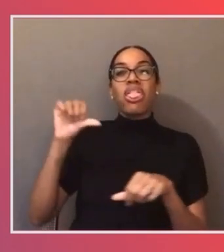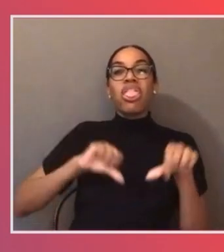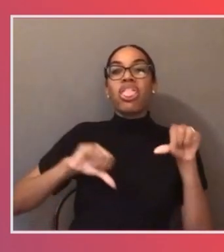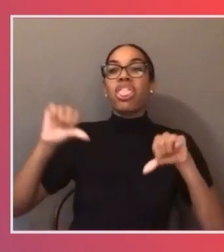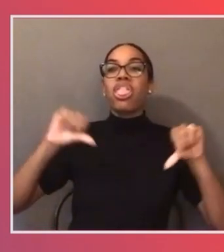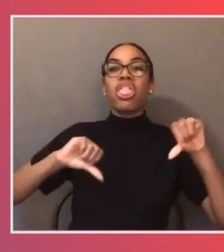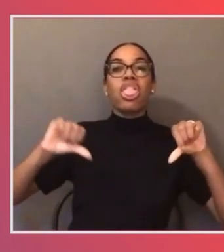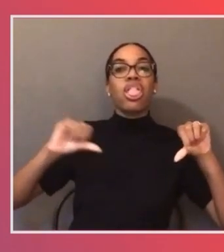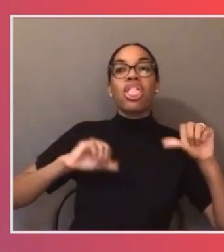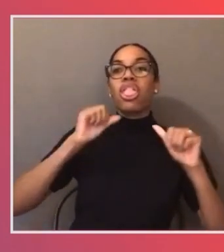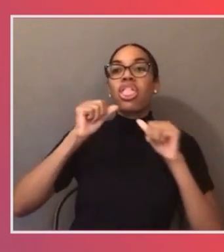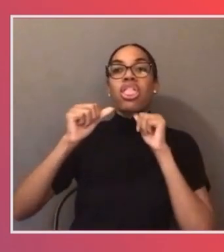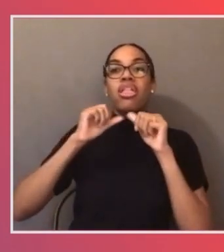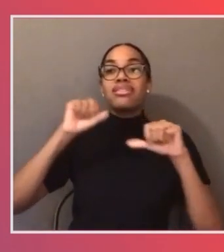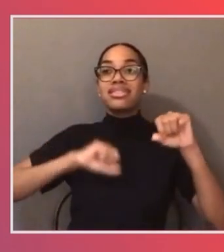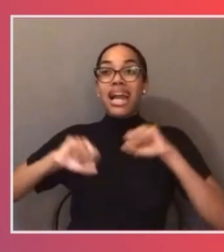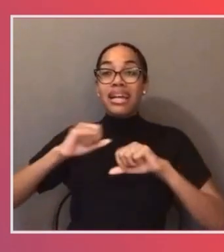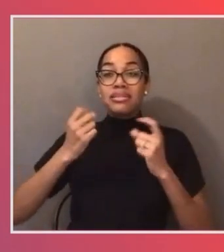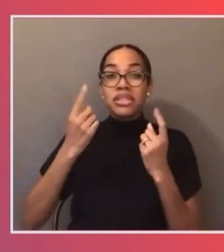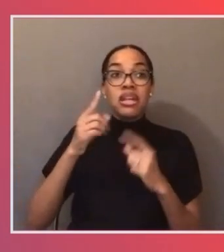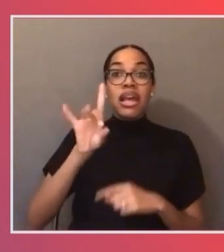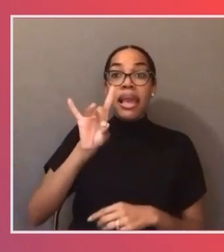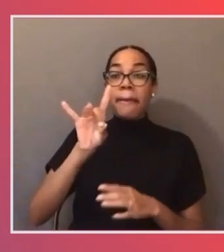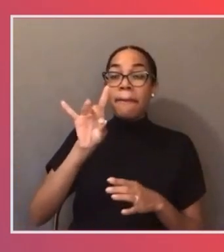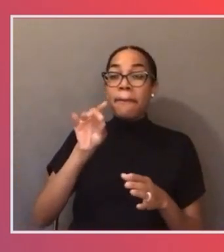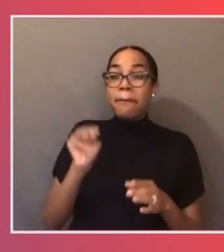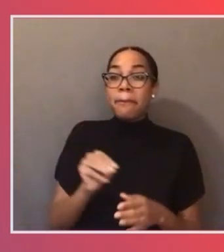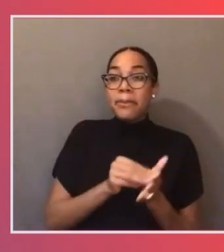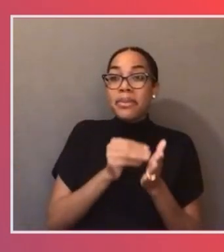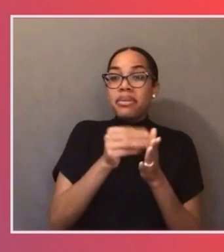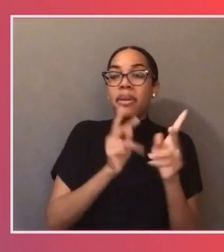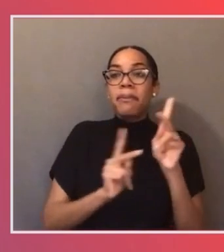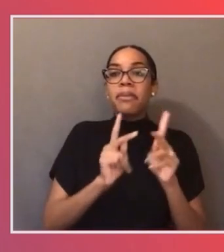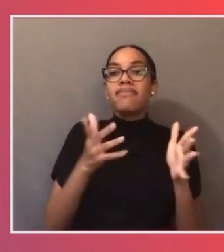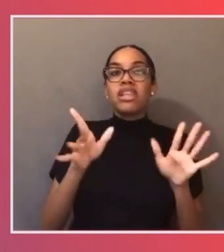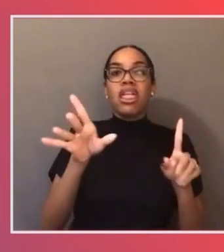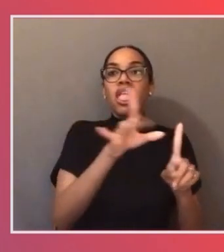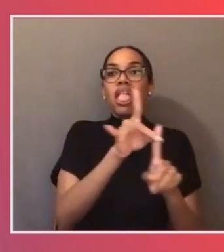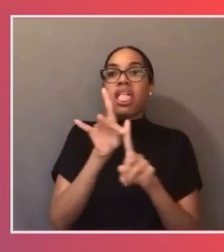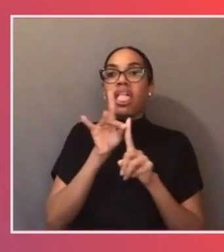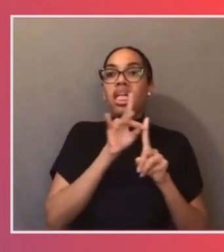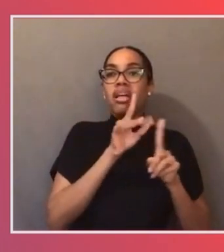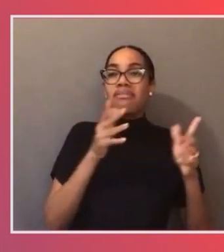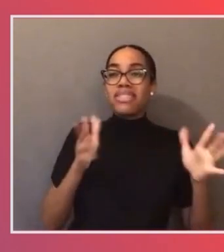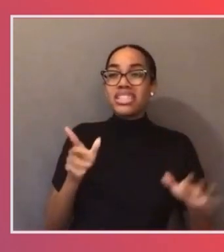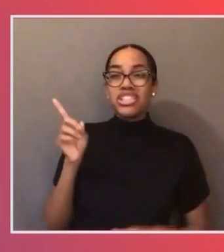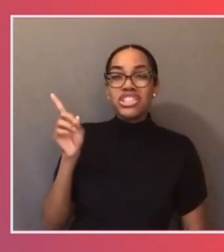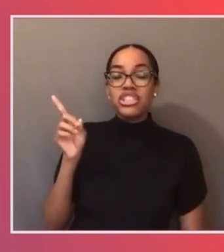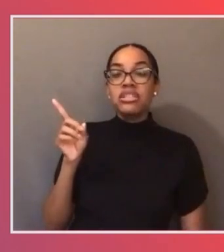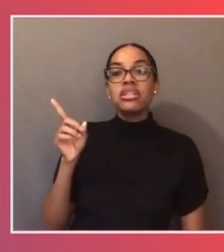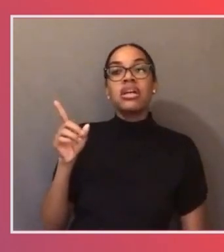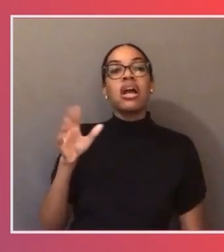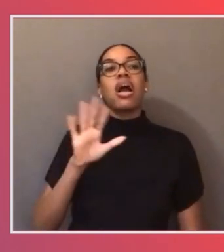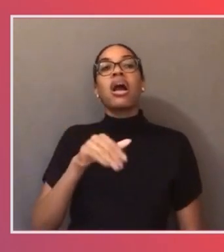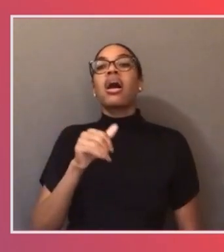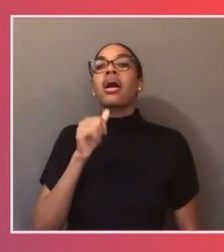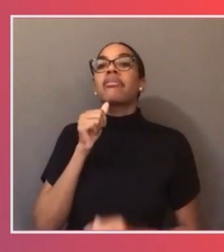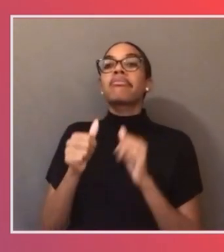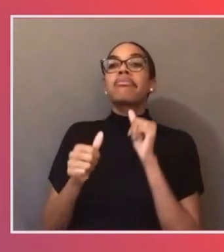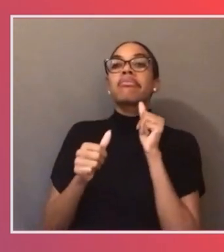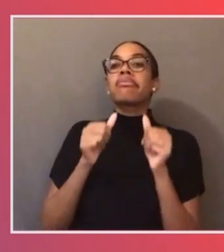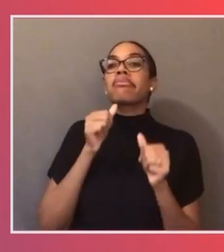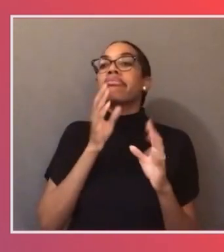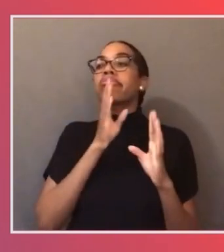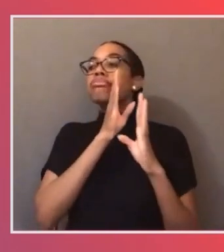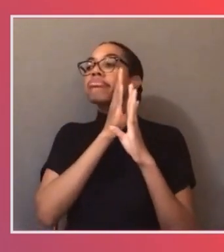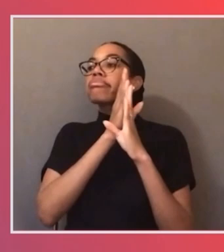by storms, while Midwestern states are facing floods where farmers have lost whole seasons of crops. So